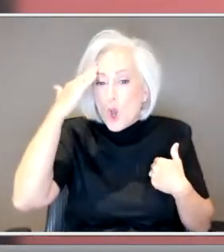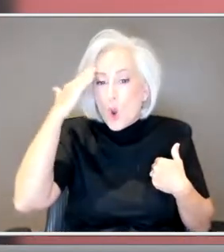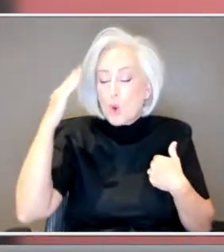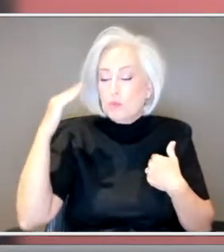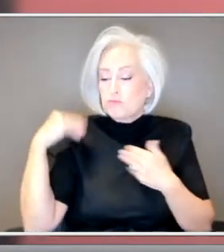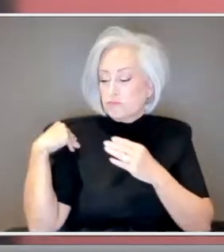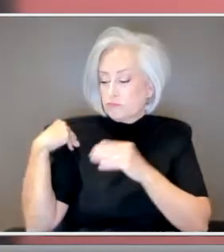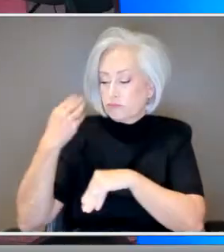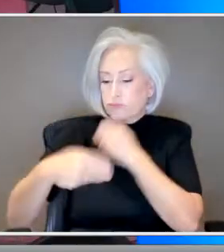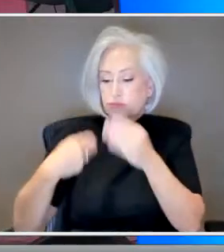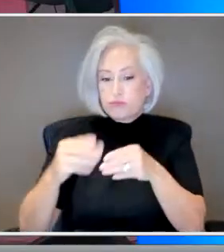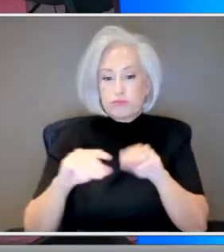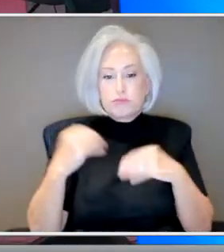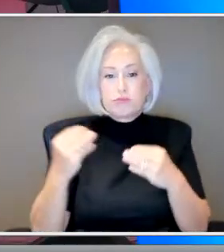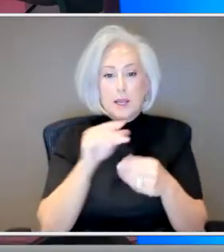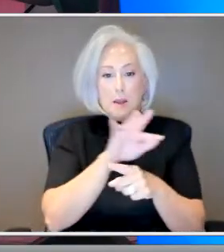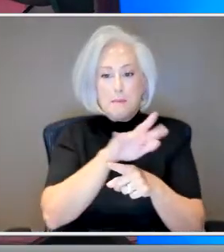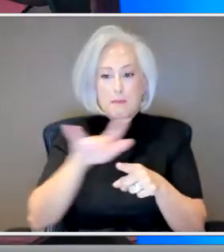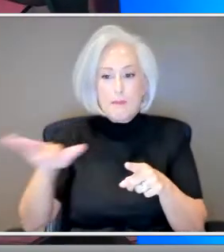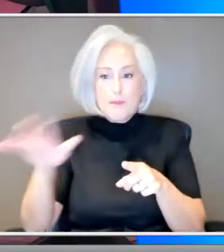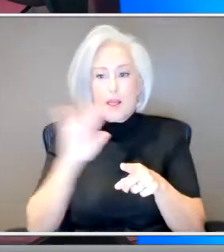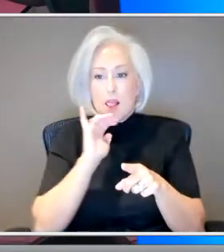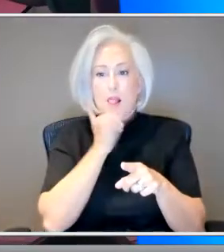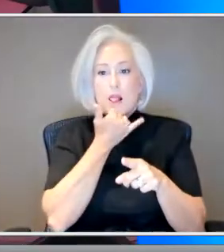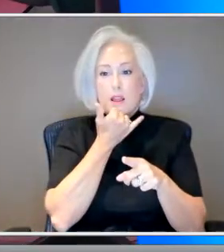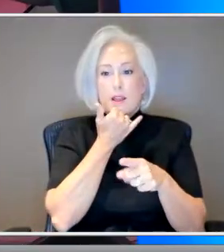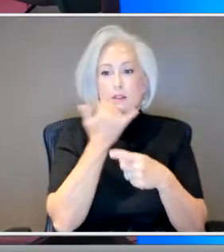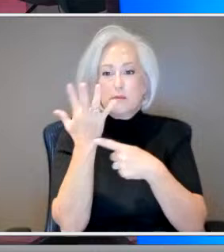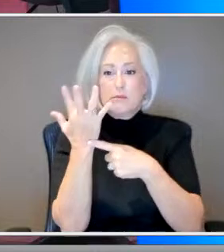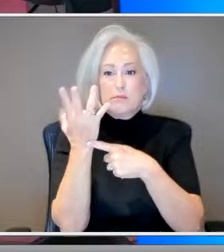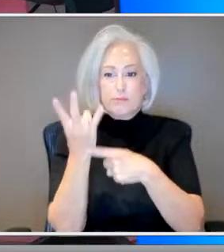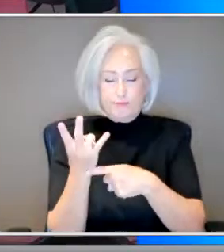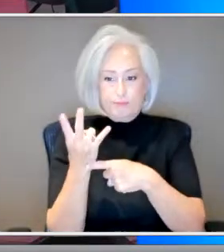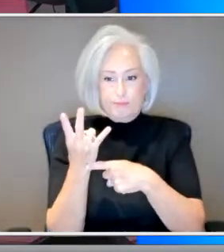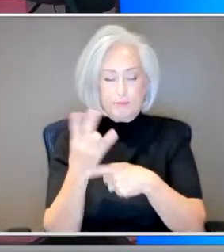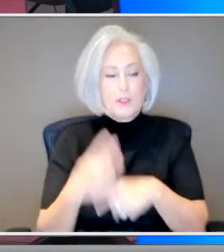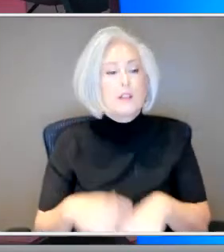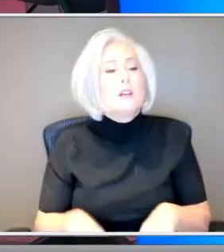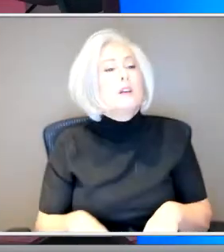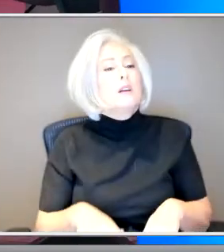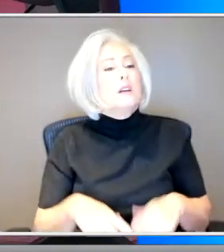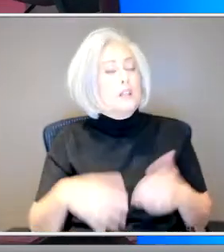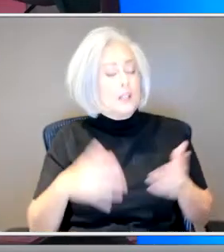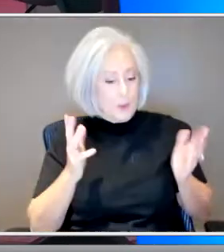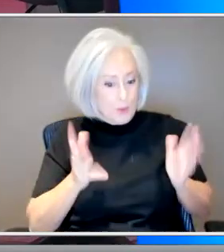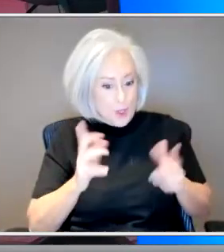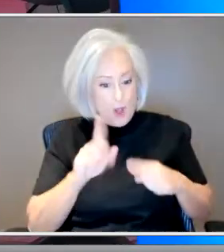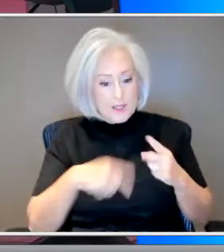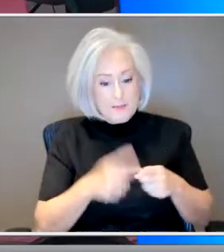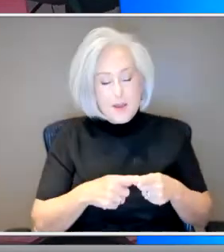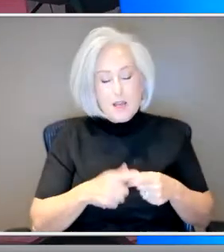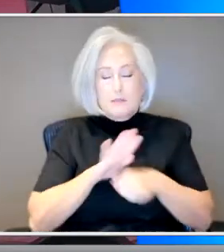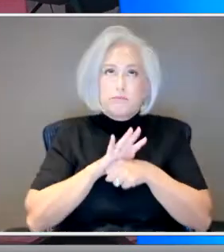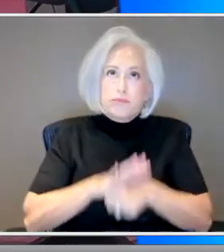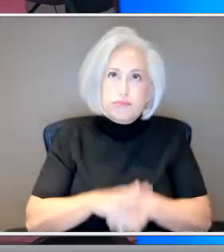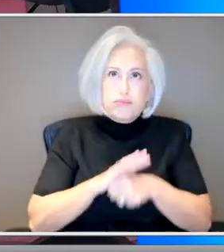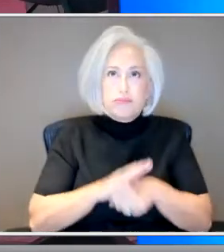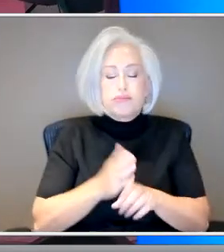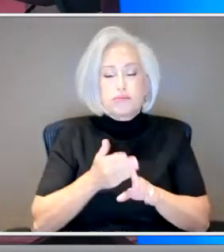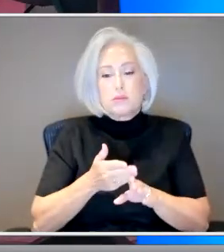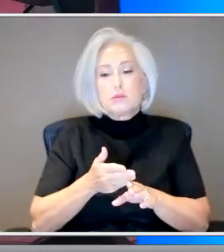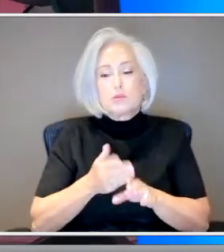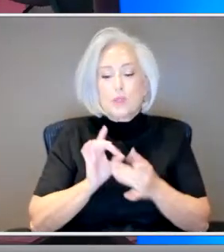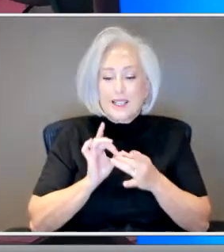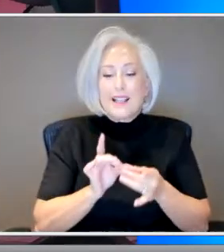in the fetus. Addison, we talked to you about the added stress of having to plan far ahead when you're not there